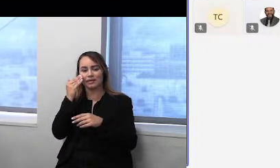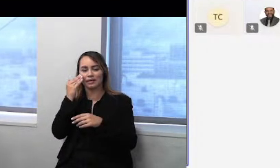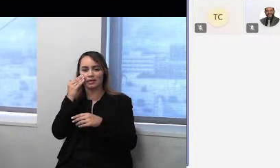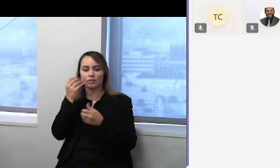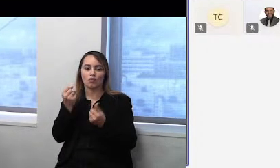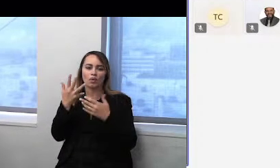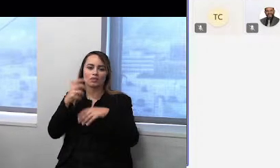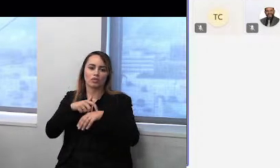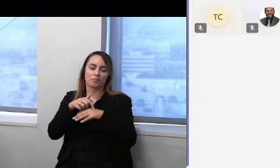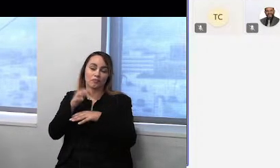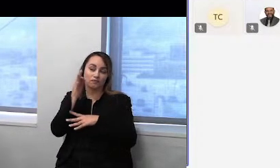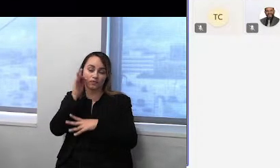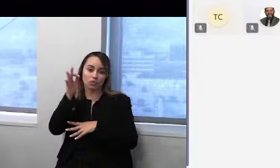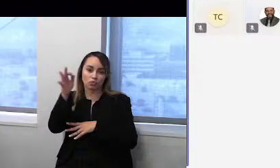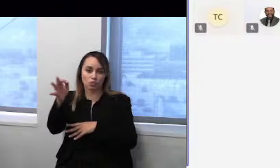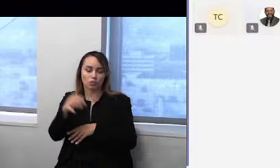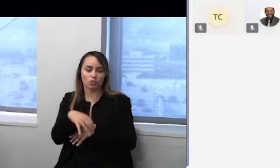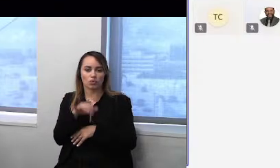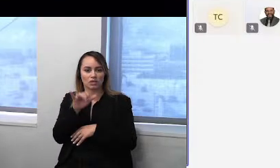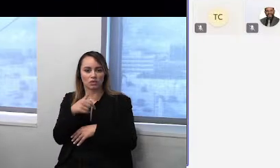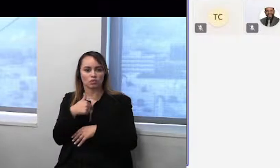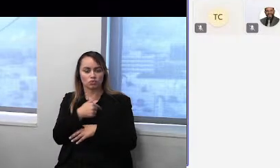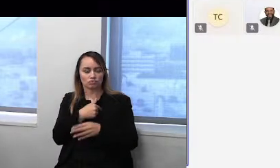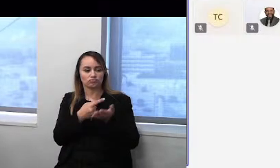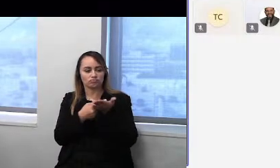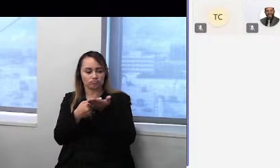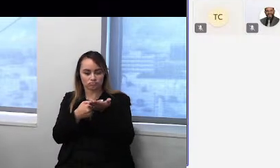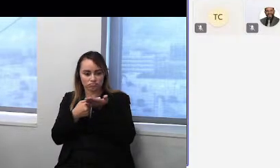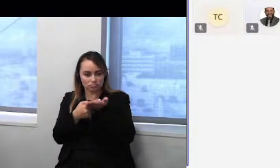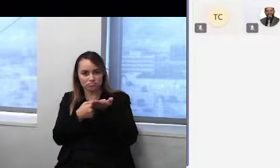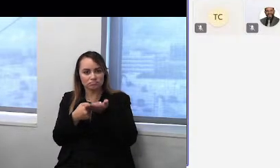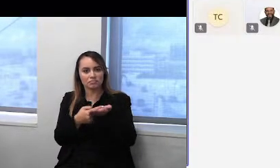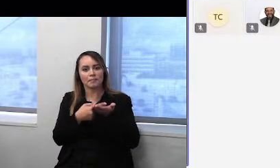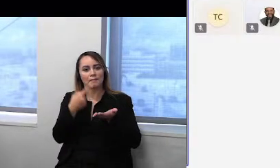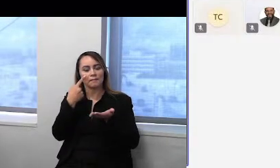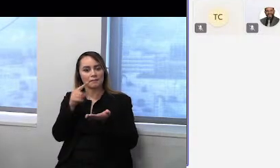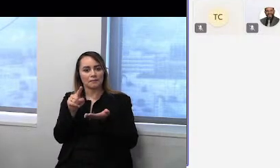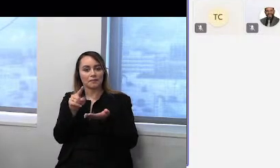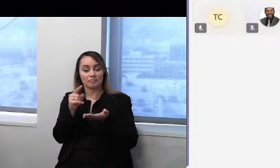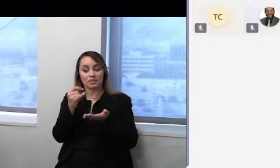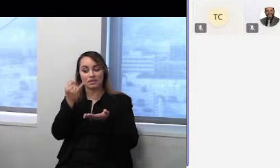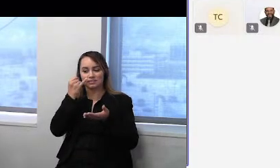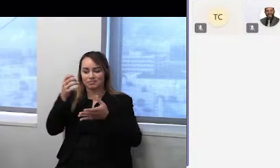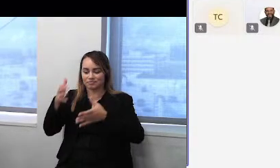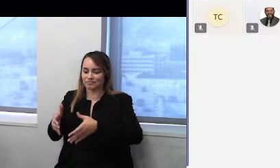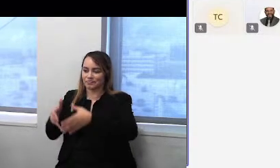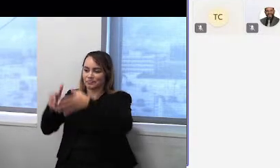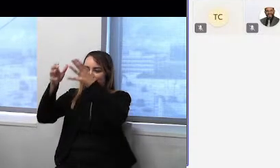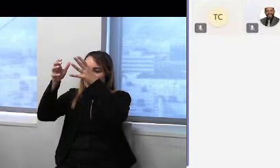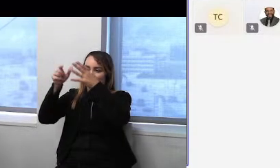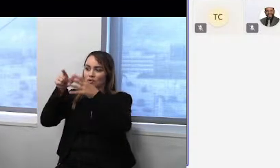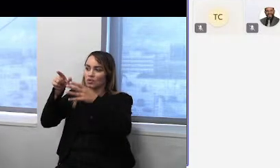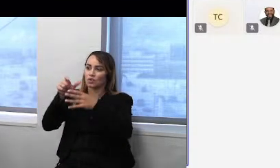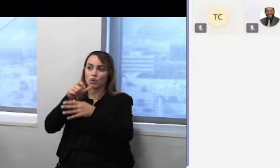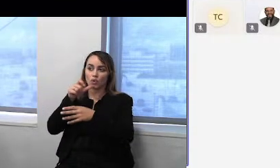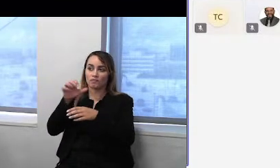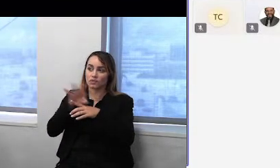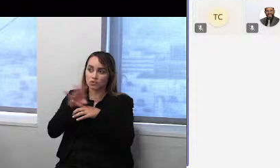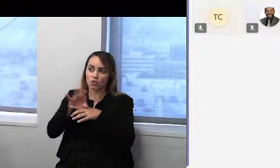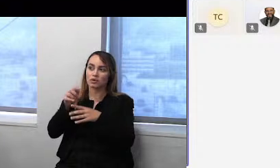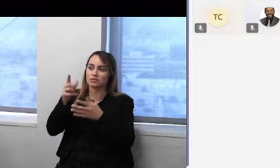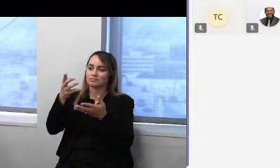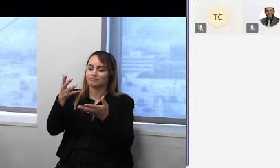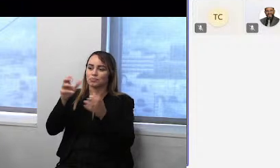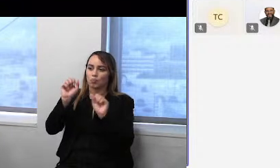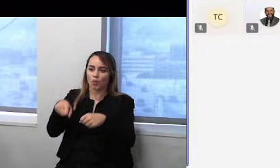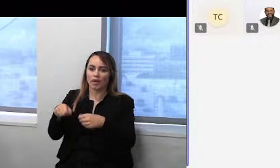these transformers that are out of service are put online. We recover from that, so there's stability to the system. The generation fleet gets the